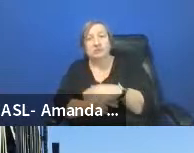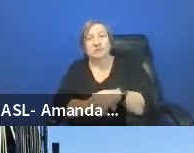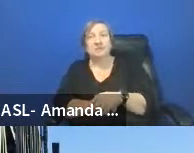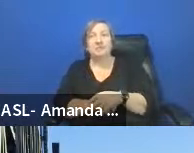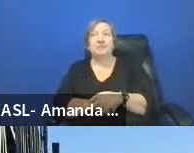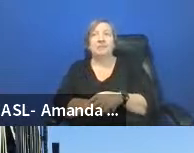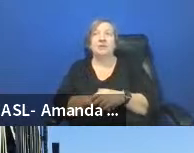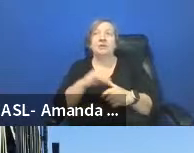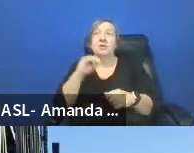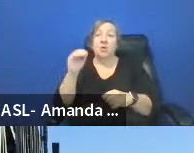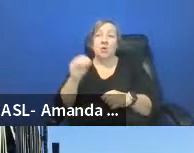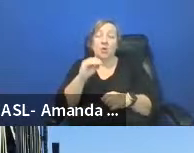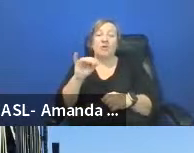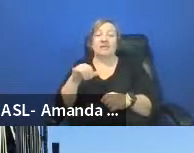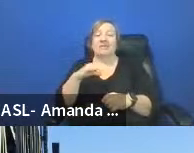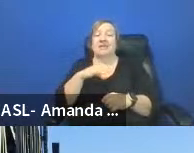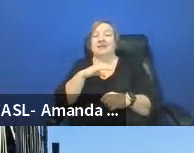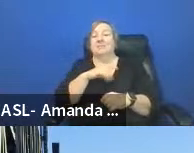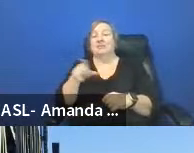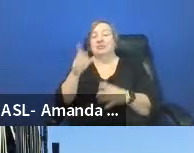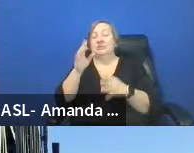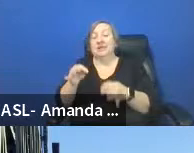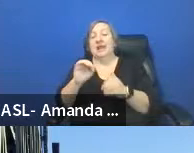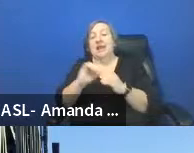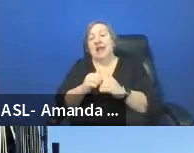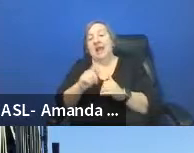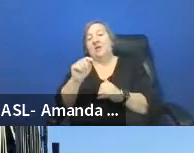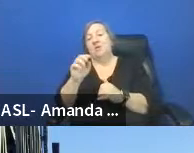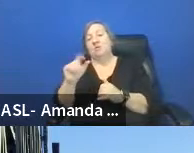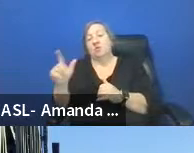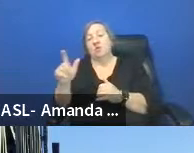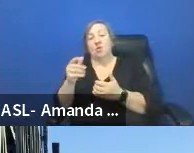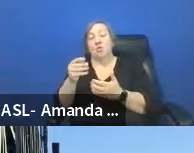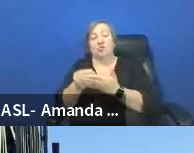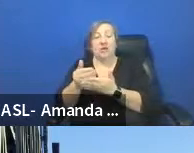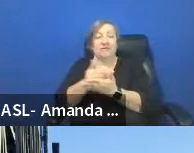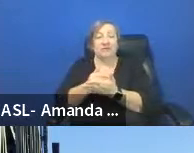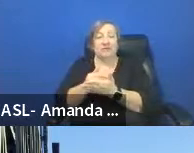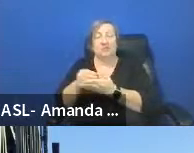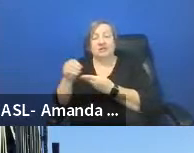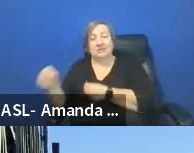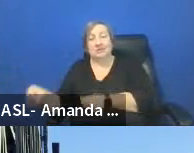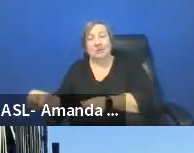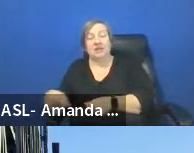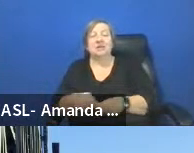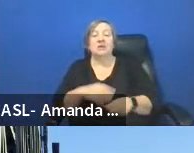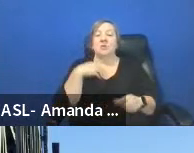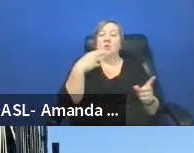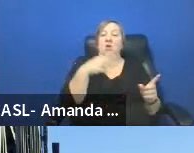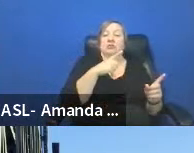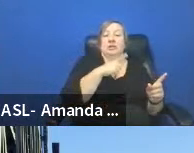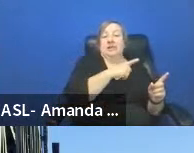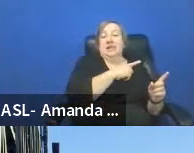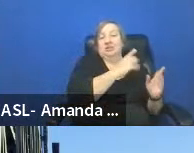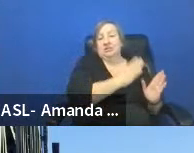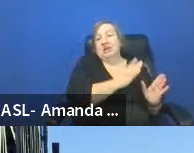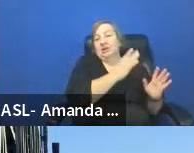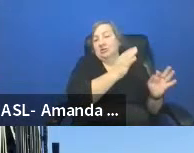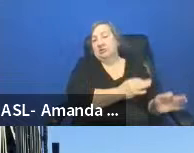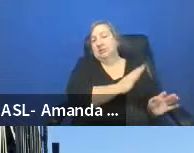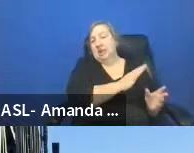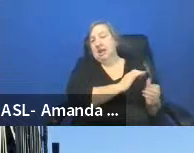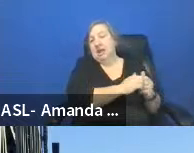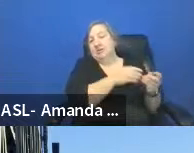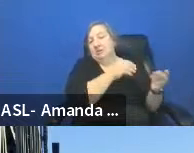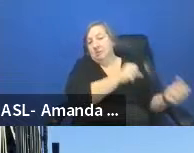In Oregon, the commission also determines how toll revenue is spent. In Washington, it's the legislature that determines that. So it says